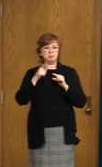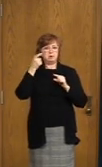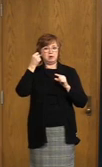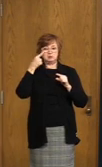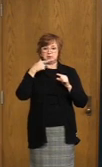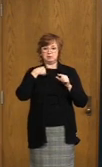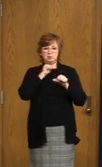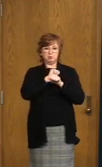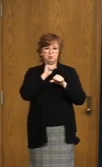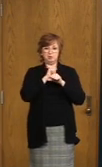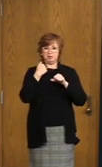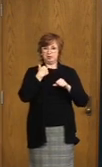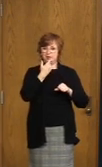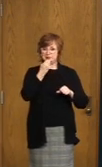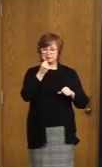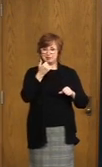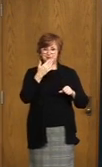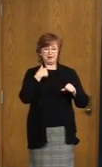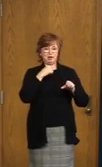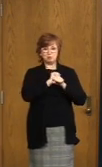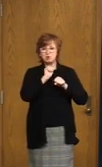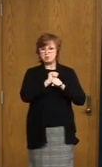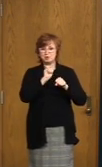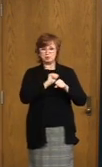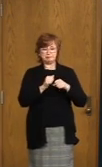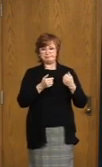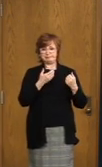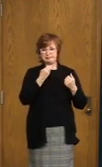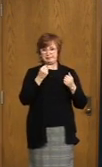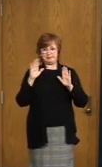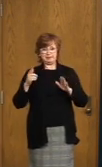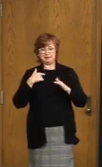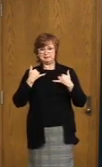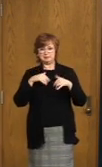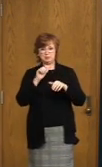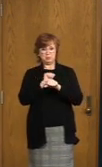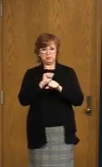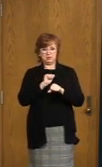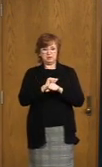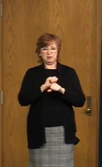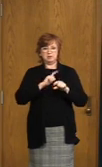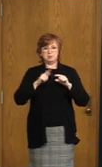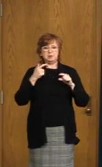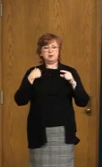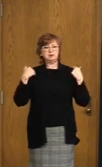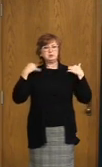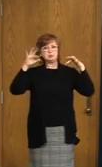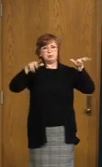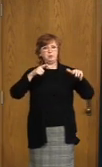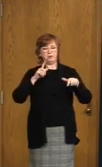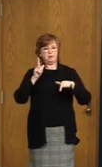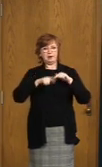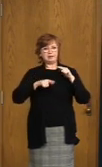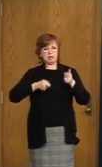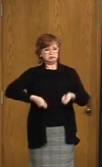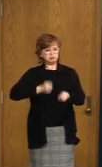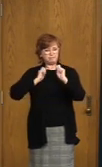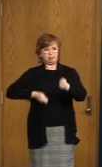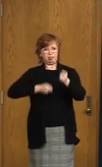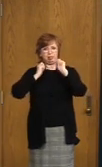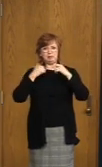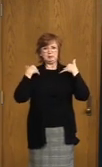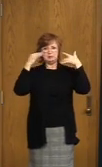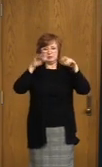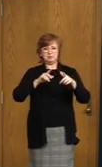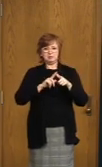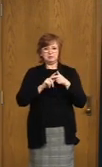like any other day. I kept doing my work, and I couldn't clear my snow for about 3 hours and then went out and did my